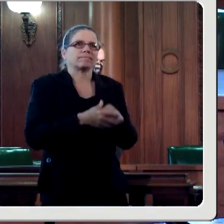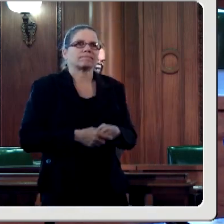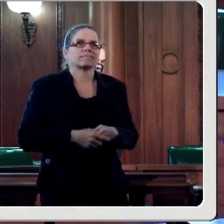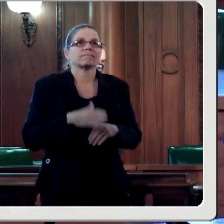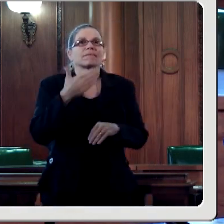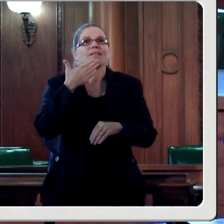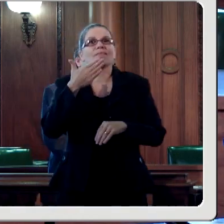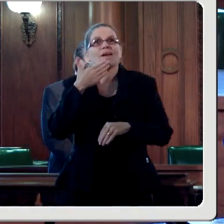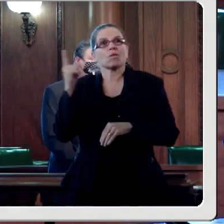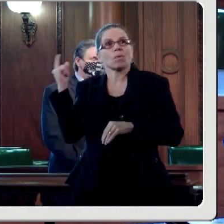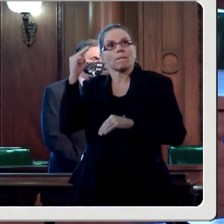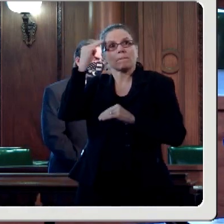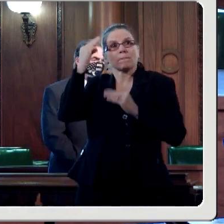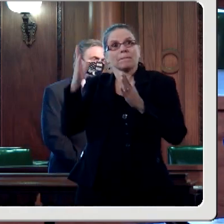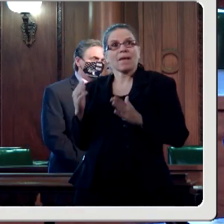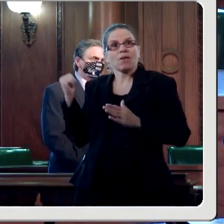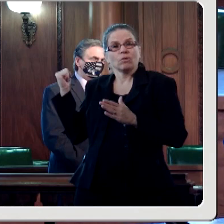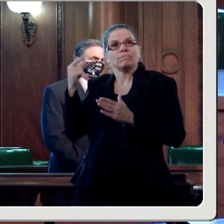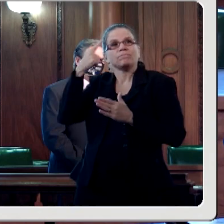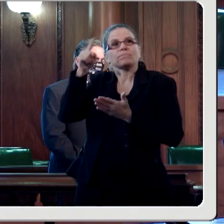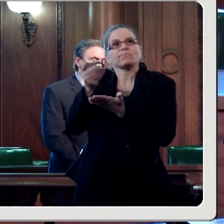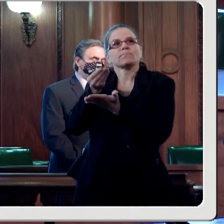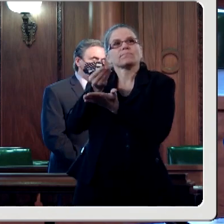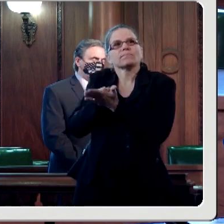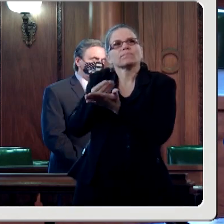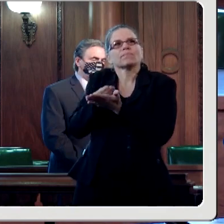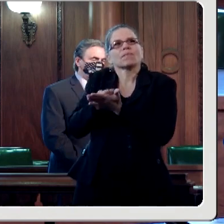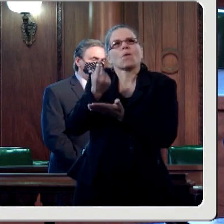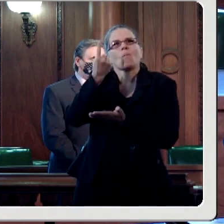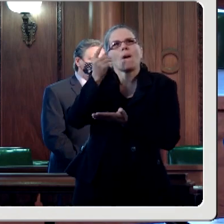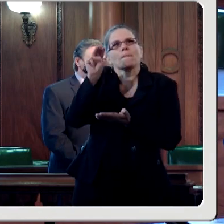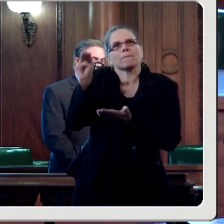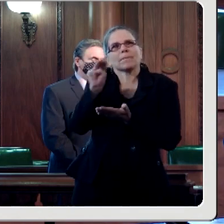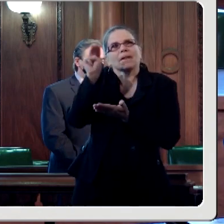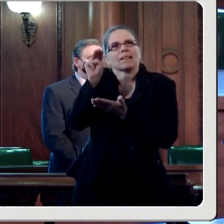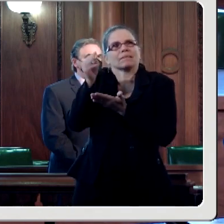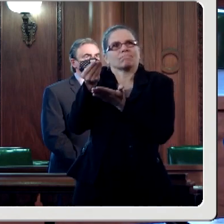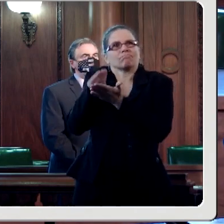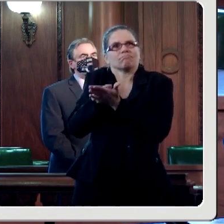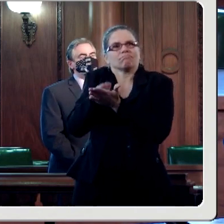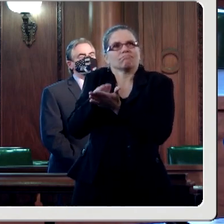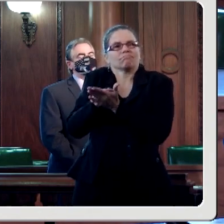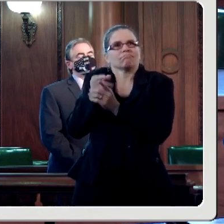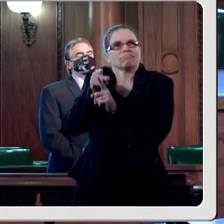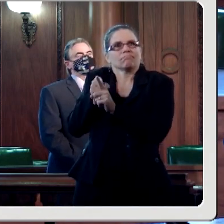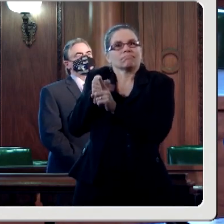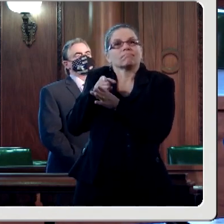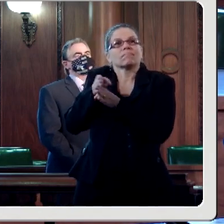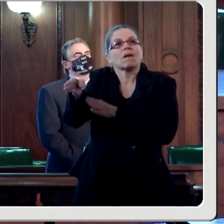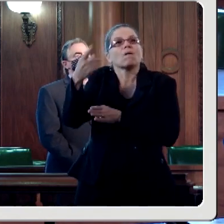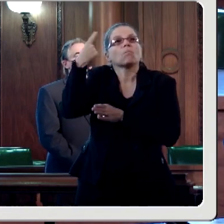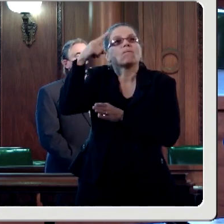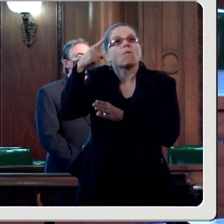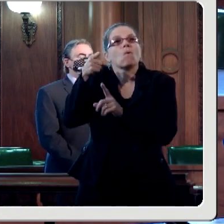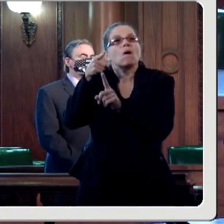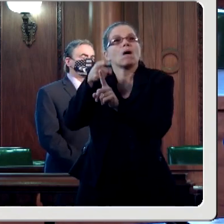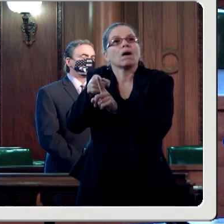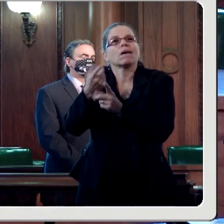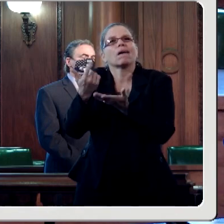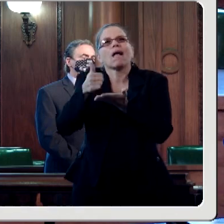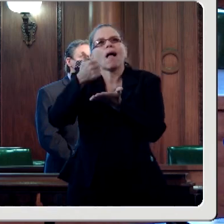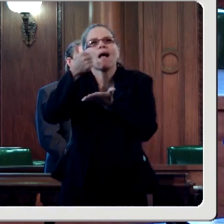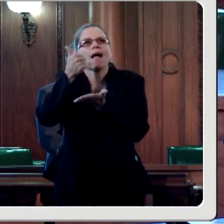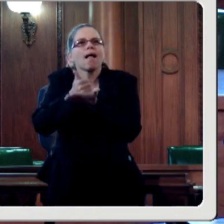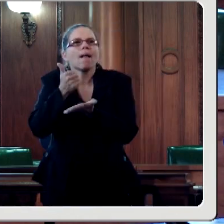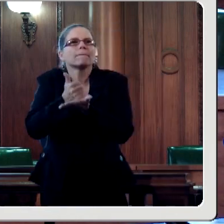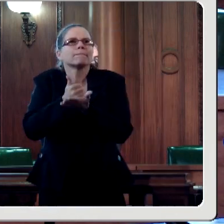move forward on over $1 million in supplies and materials to be ready to continue to fight this virus through the winter. We'll